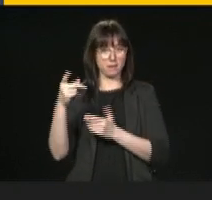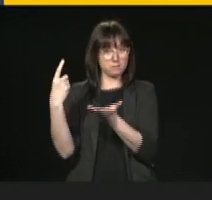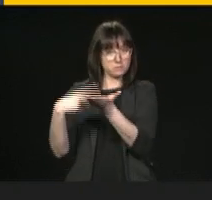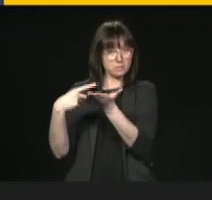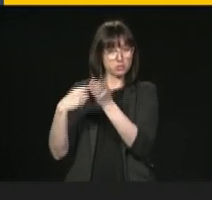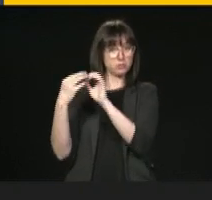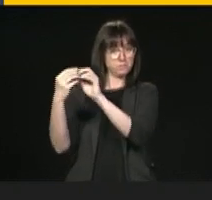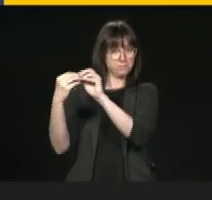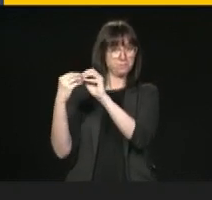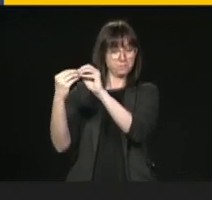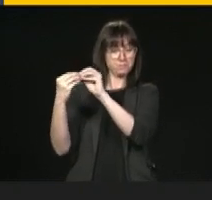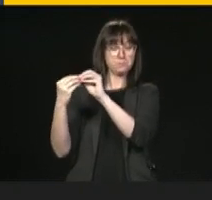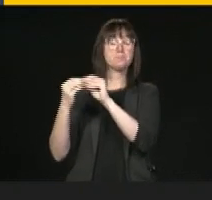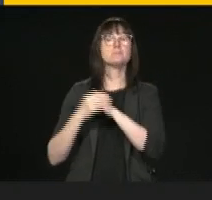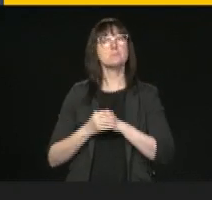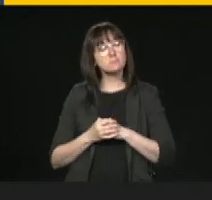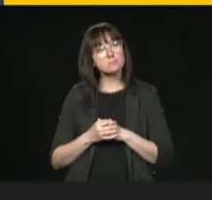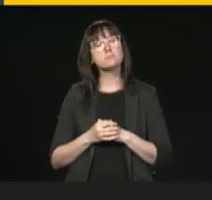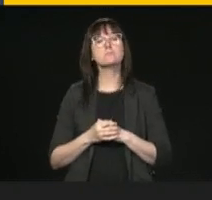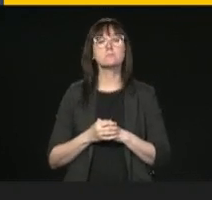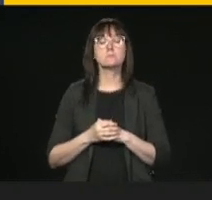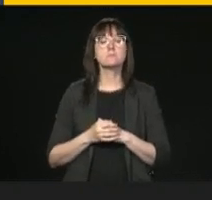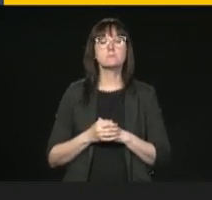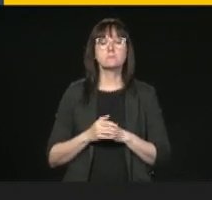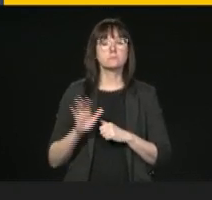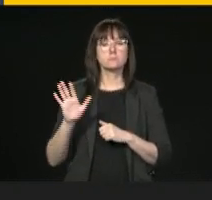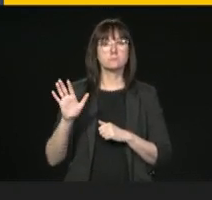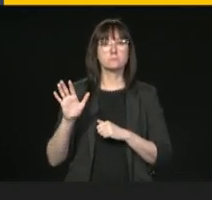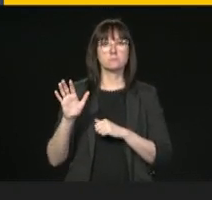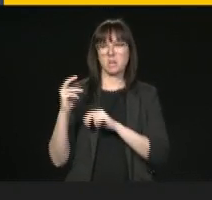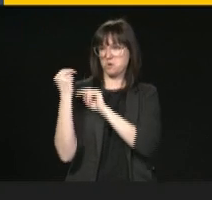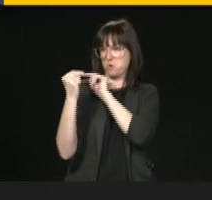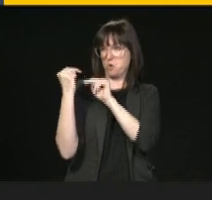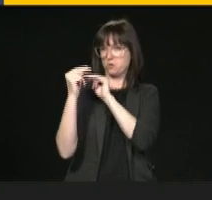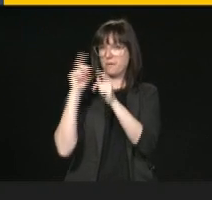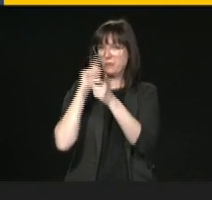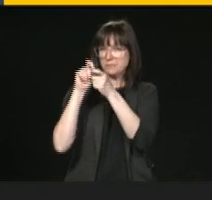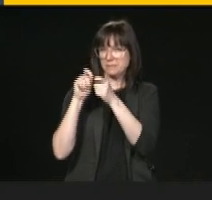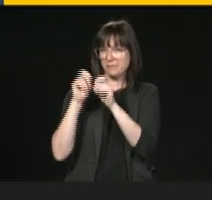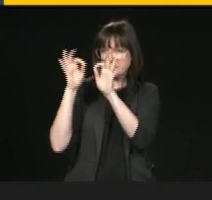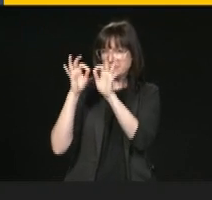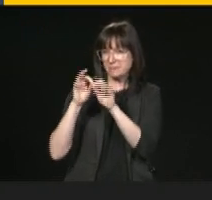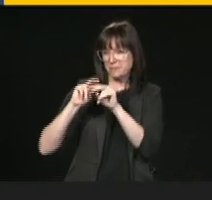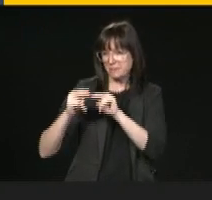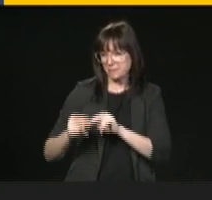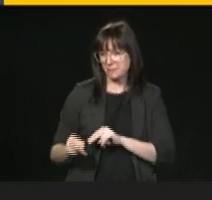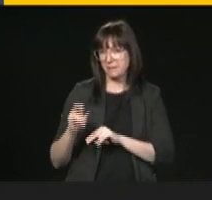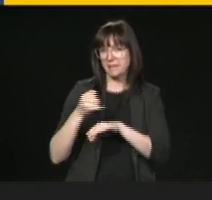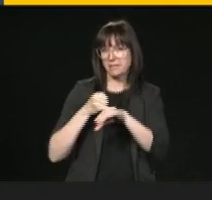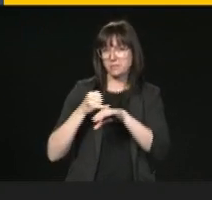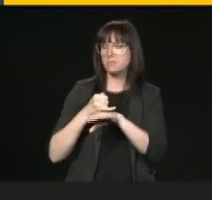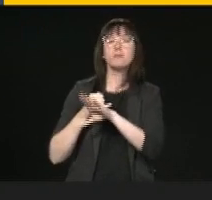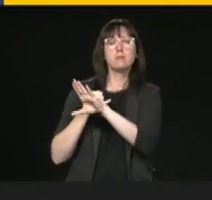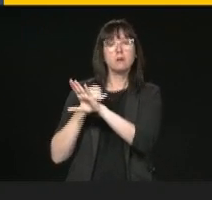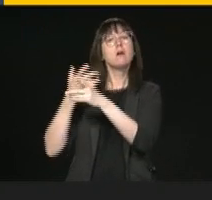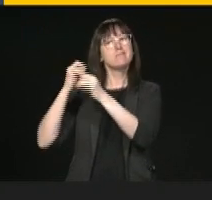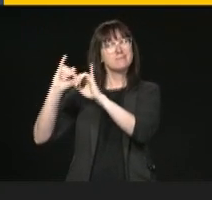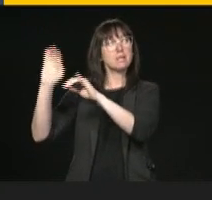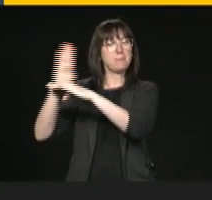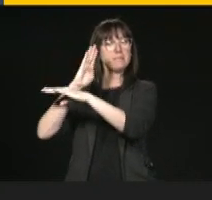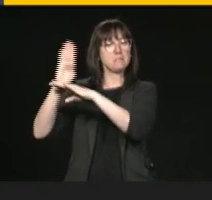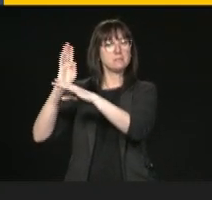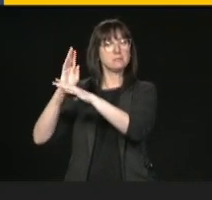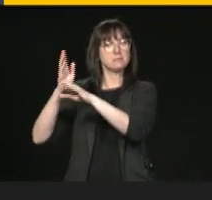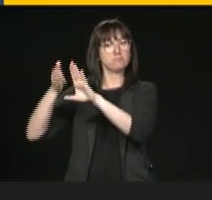not that we're negotiating on particular rates. The banks will continue to act in a commercial way that's appropriate. But what we're trying to make sure is